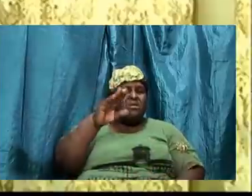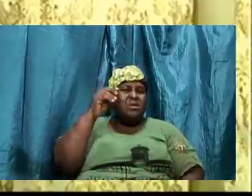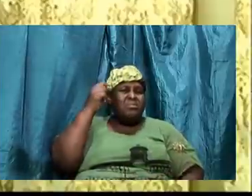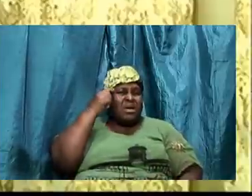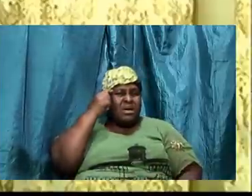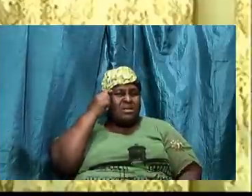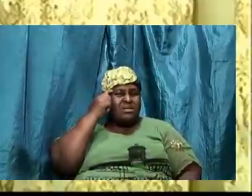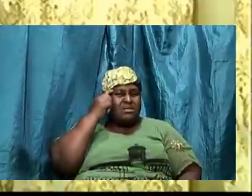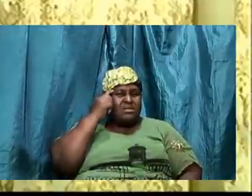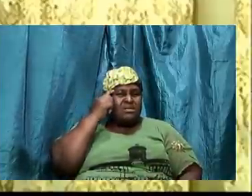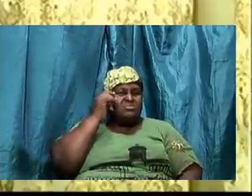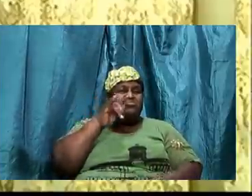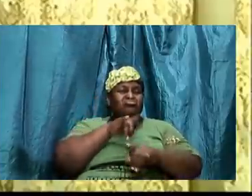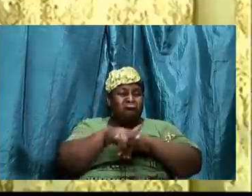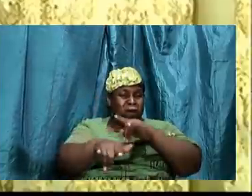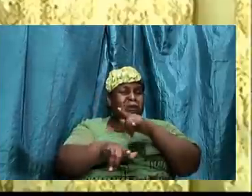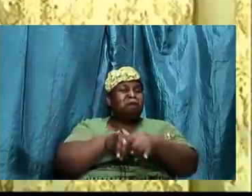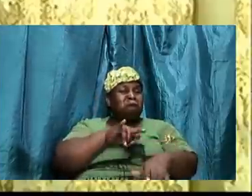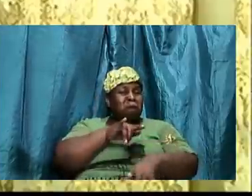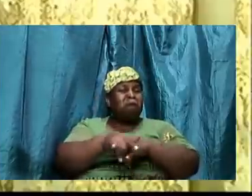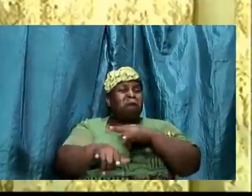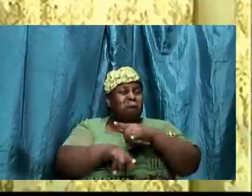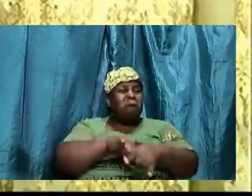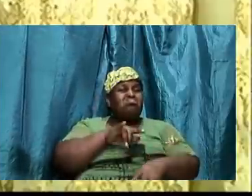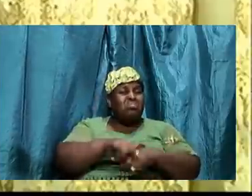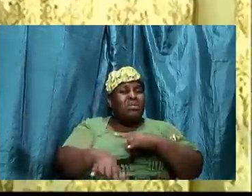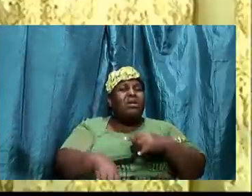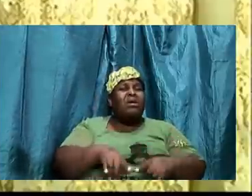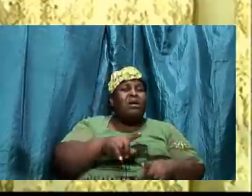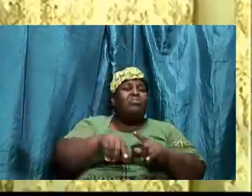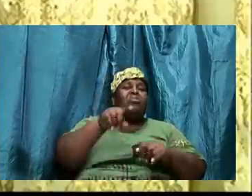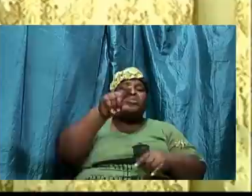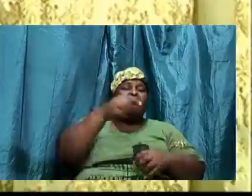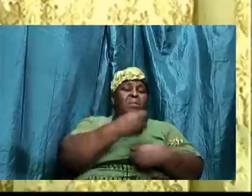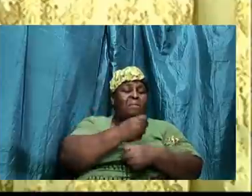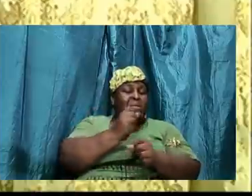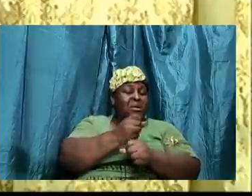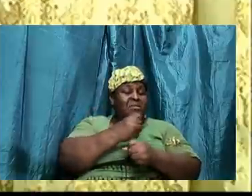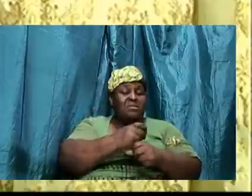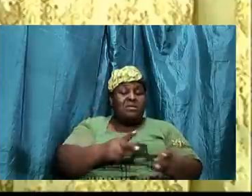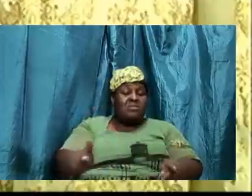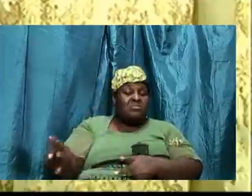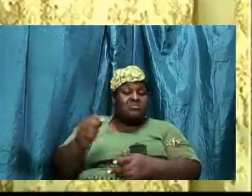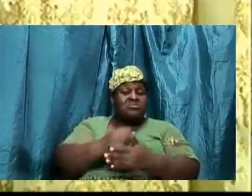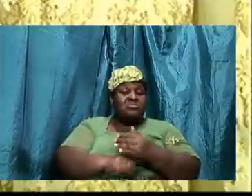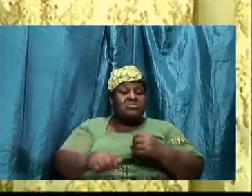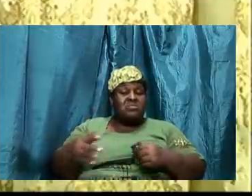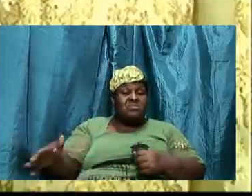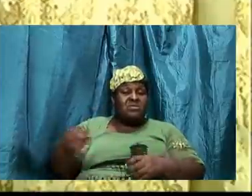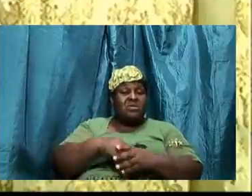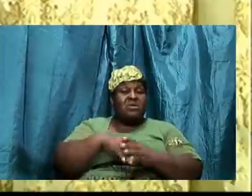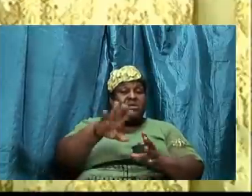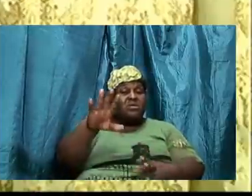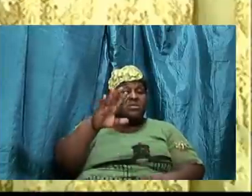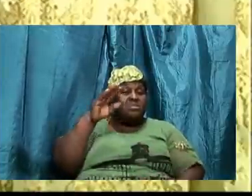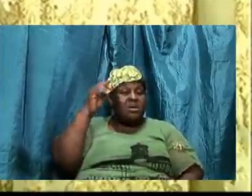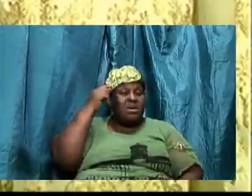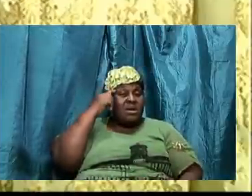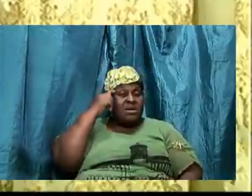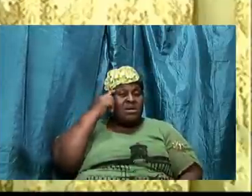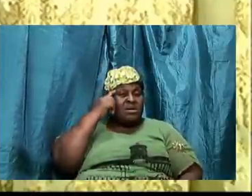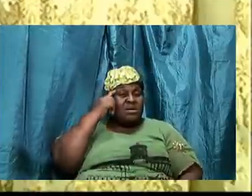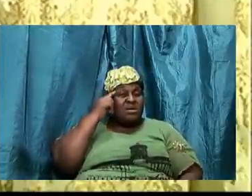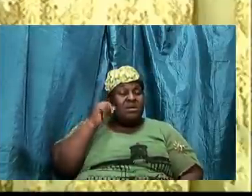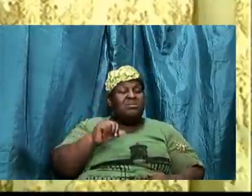he's one of the wiles too, you know. But you have allowed him to put something in your mind. And it goes a far way.